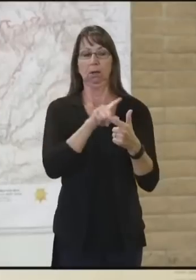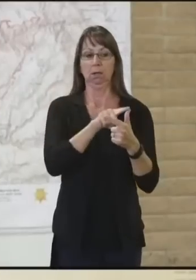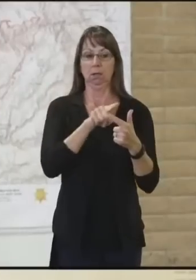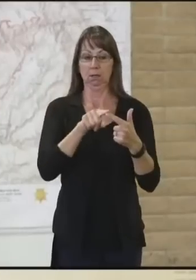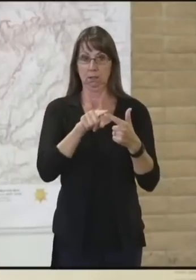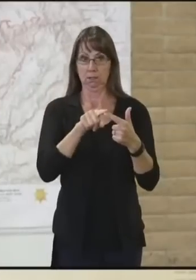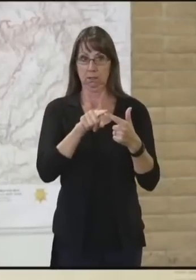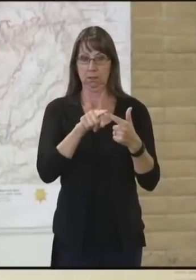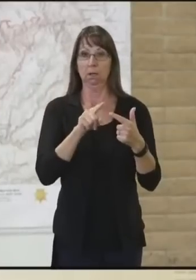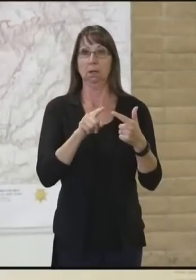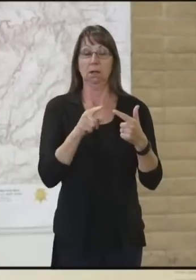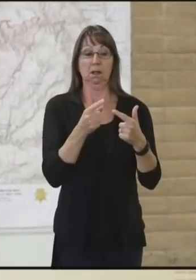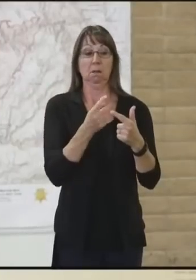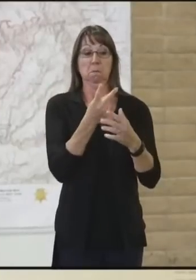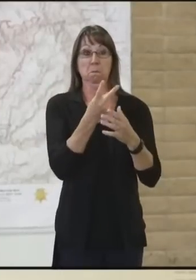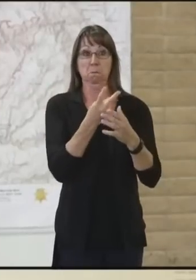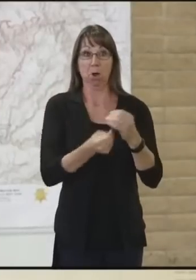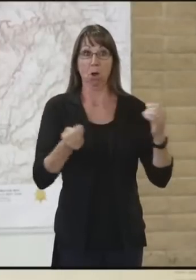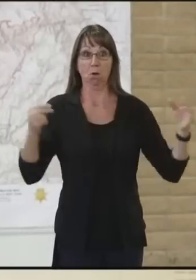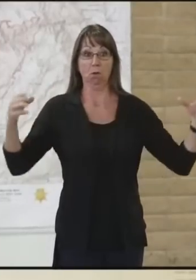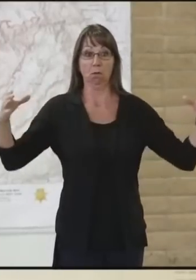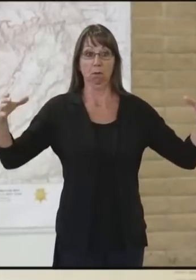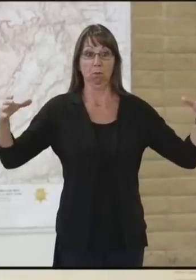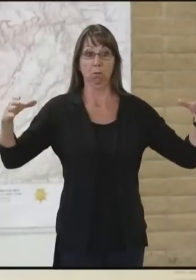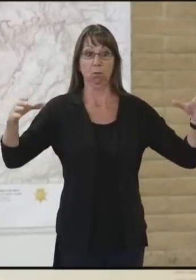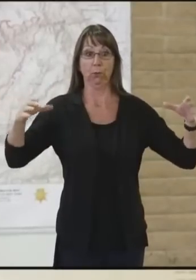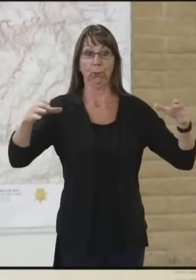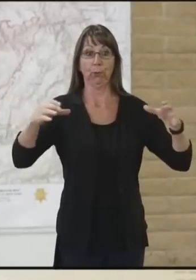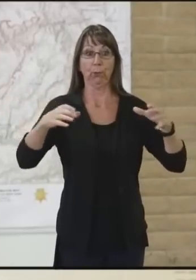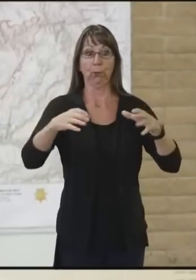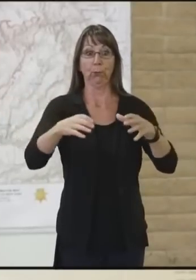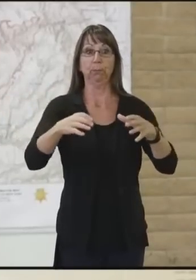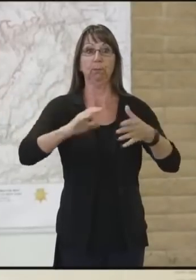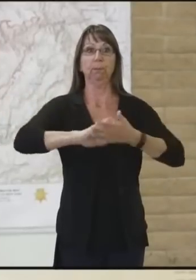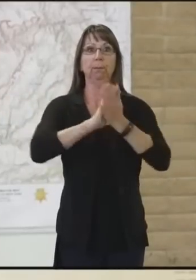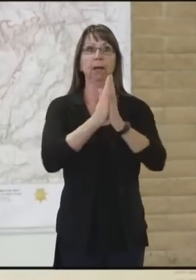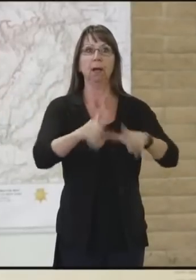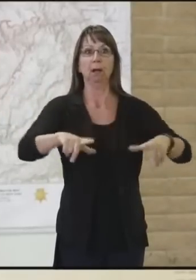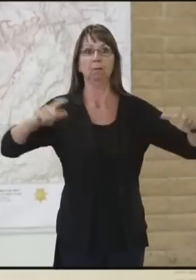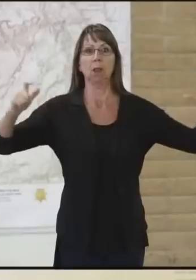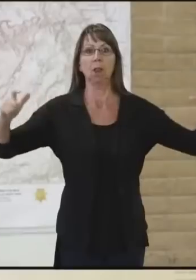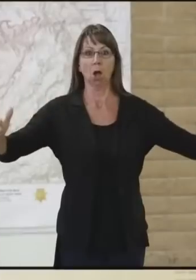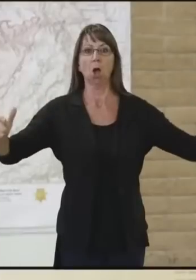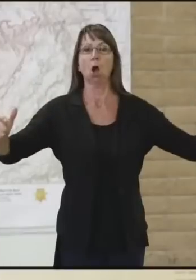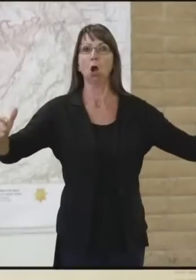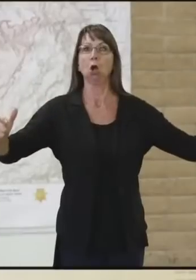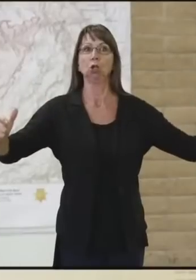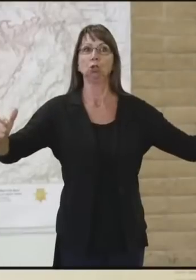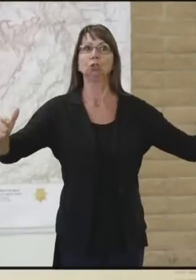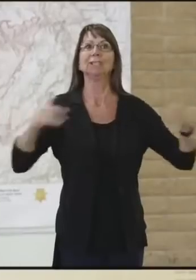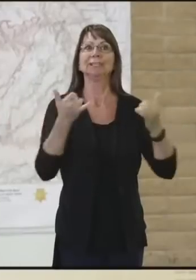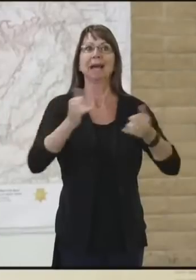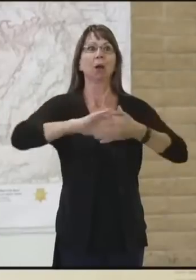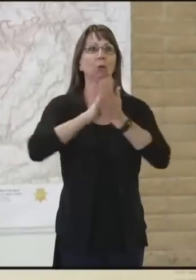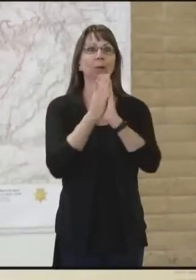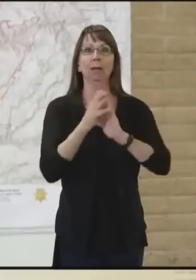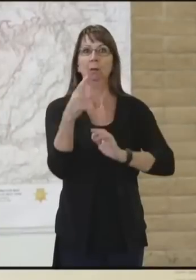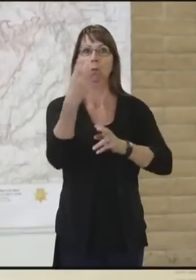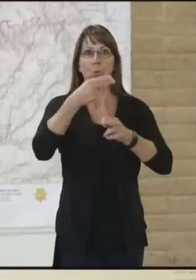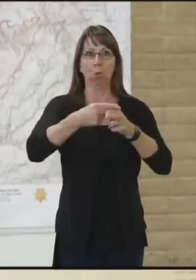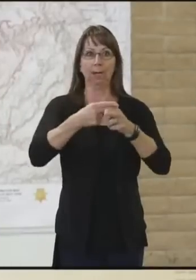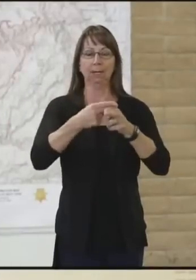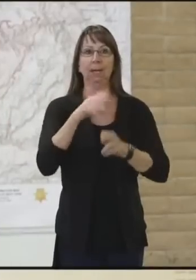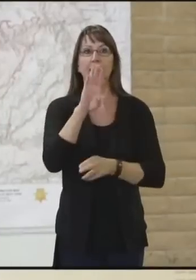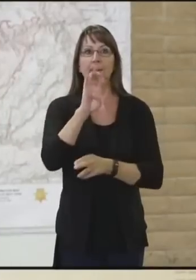those fires merge, they take on the name of the largest fire. The largest fire was the Bear Fire, so the entire fire got